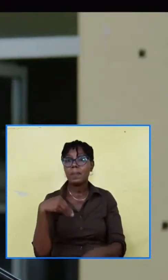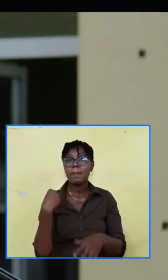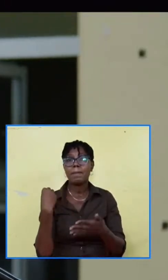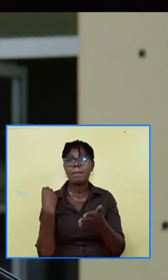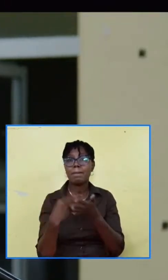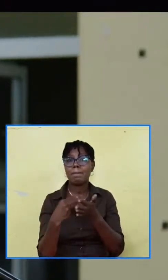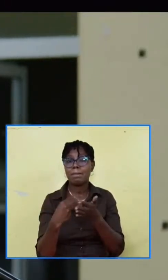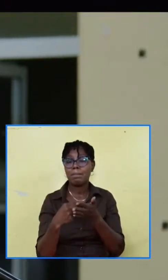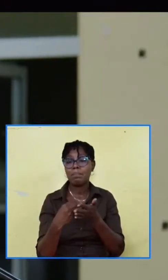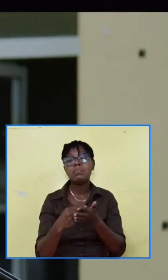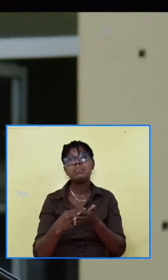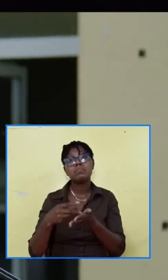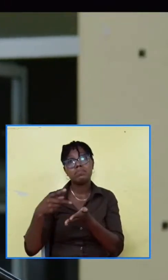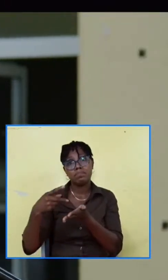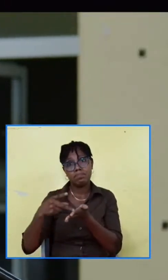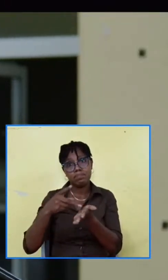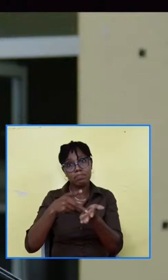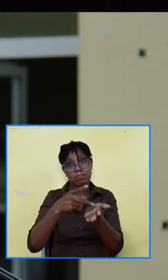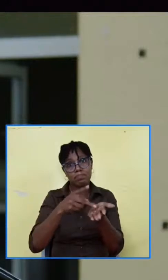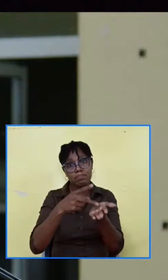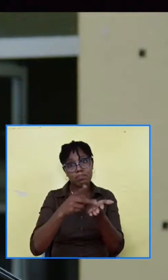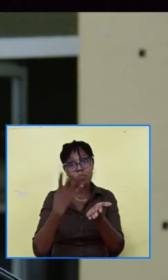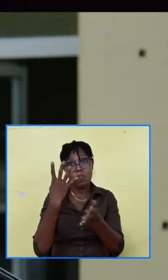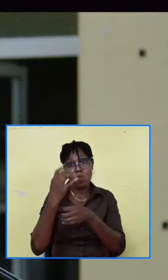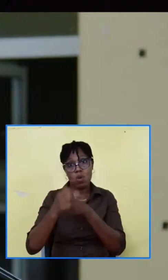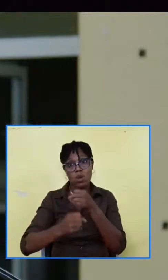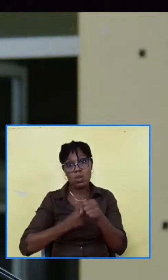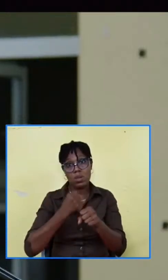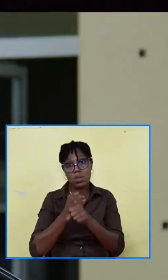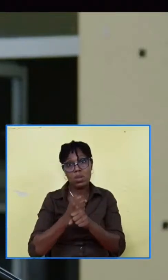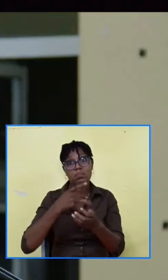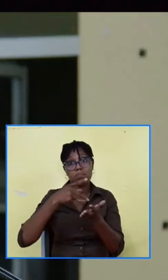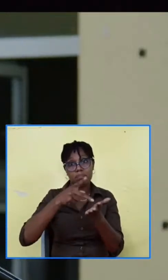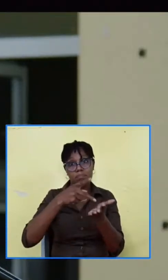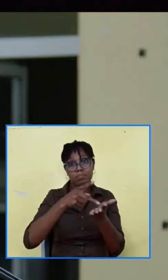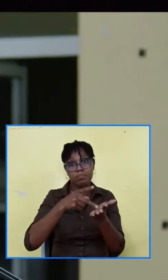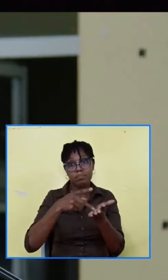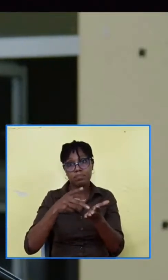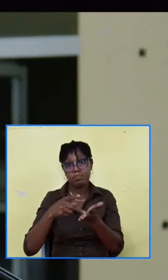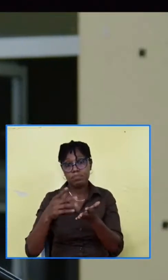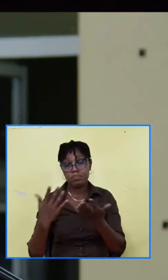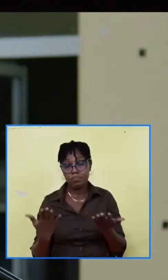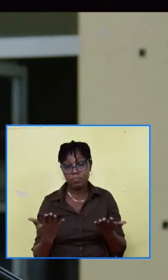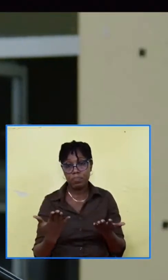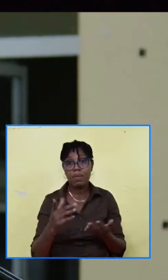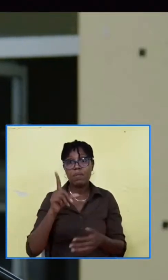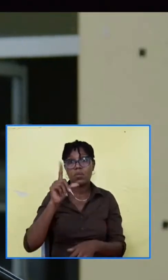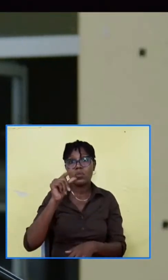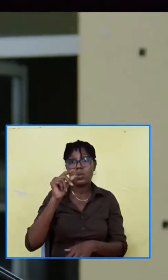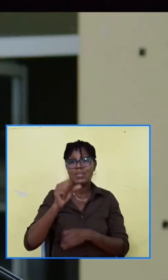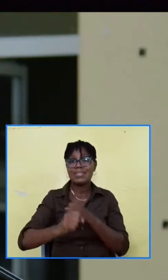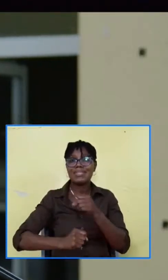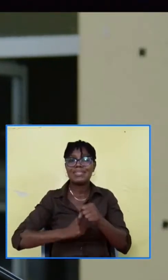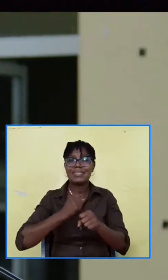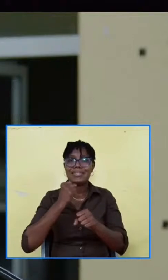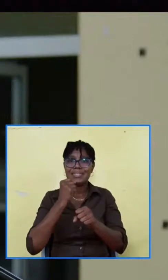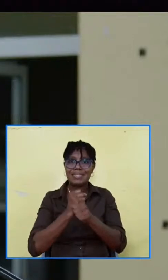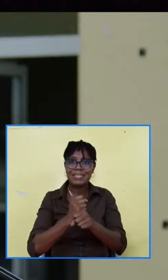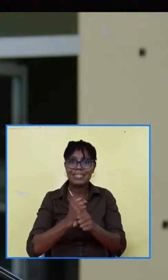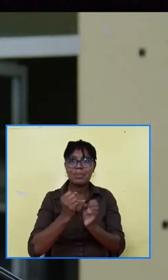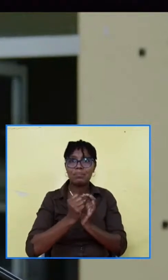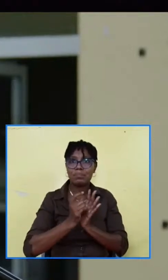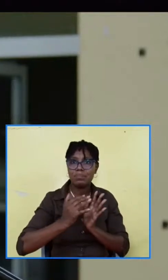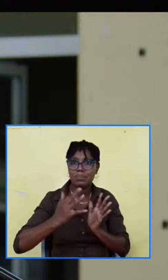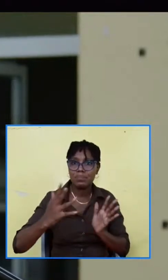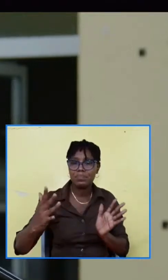has been being paid back for the last 4 years. And they have a 20-year life left in them. What